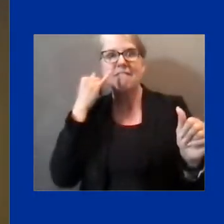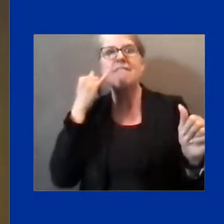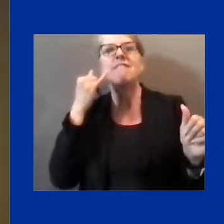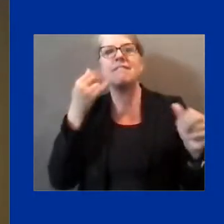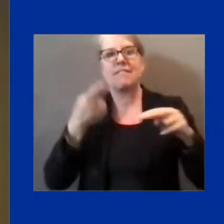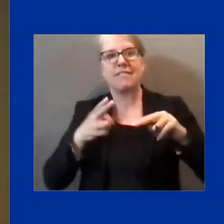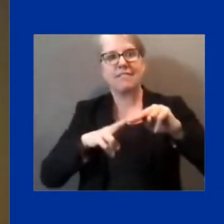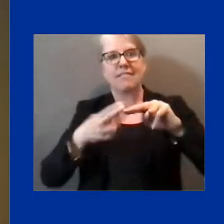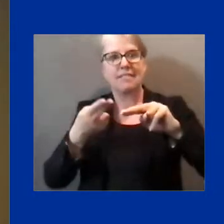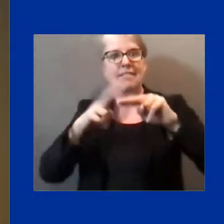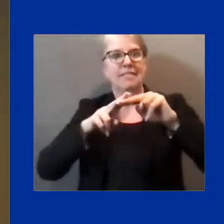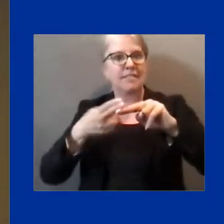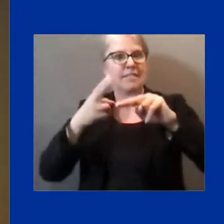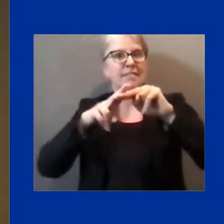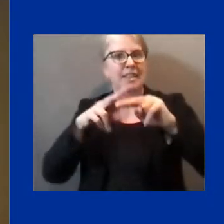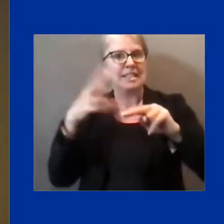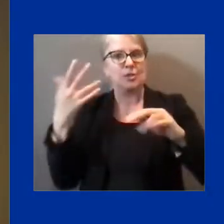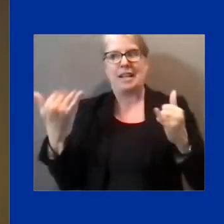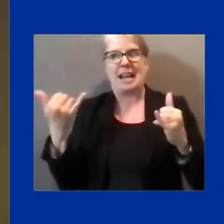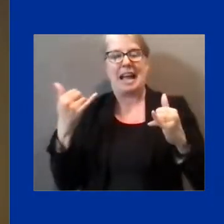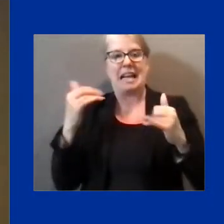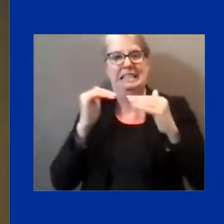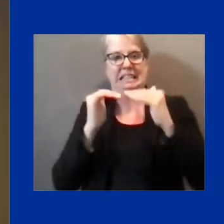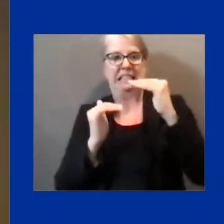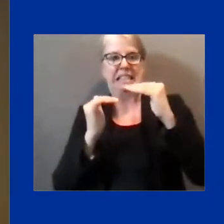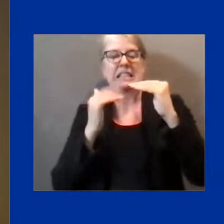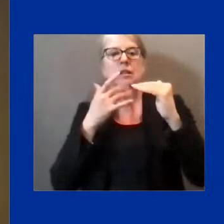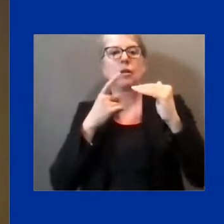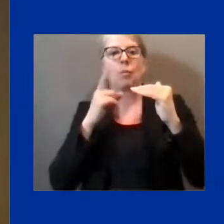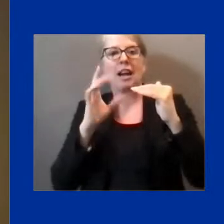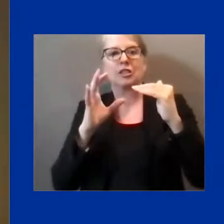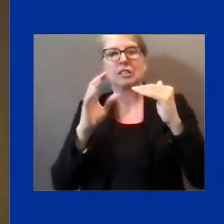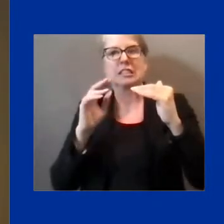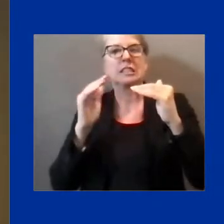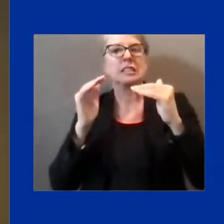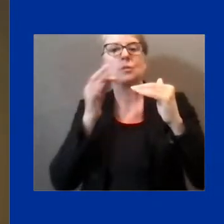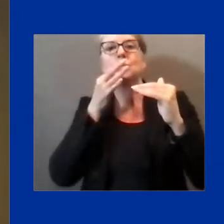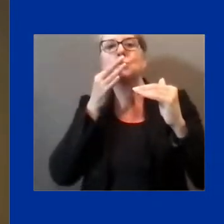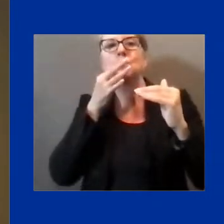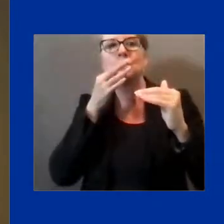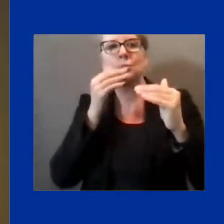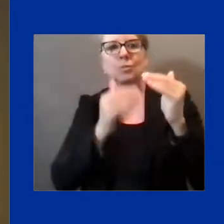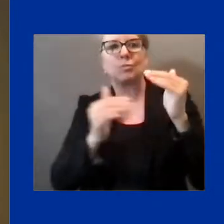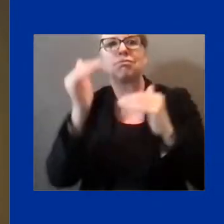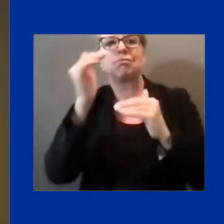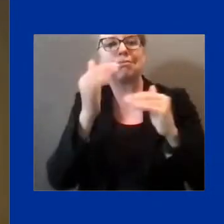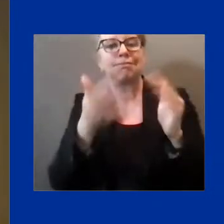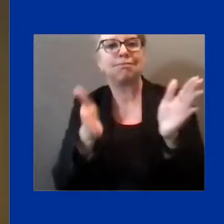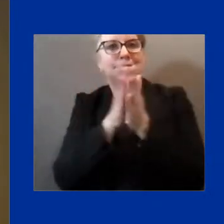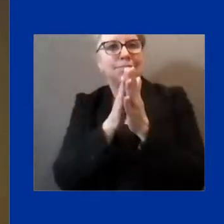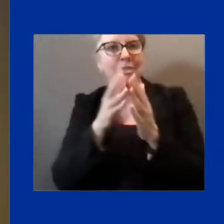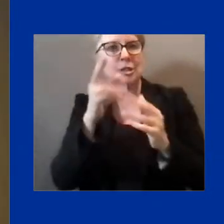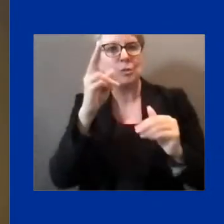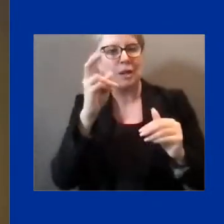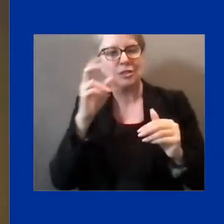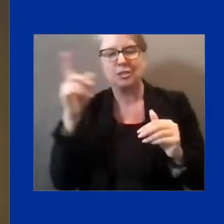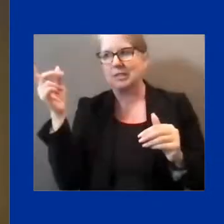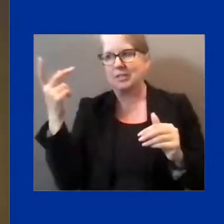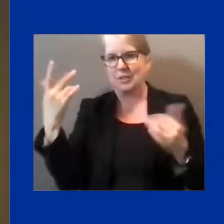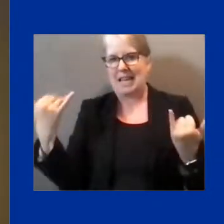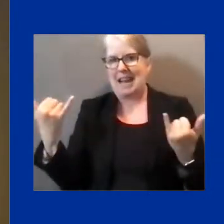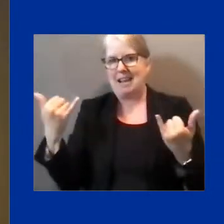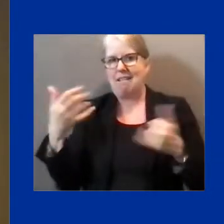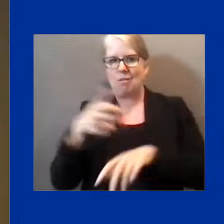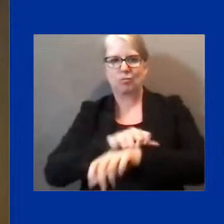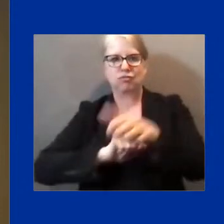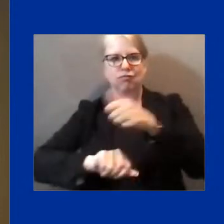we're just short of 100 now, that means 200. So, you know, you've seen the steps that they're taking now